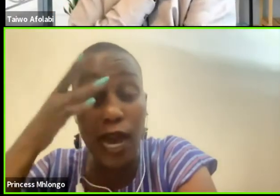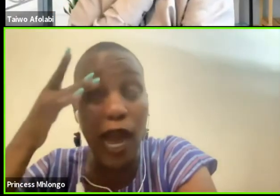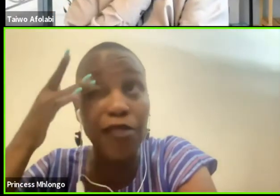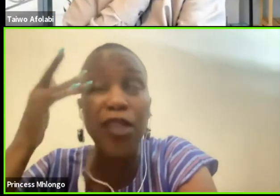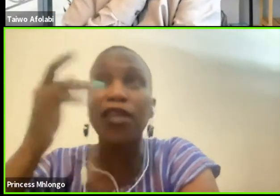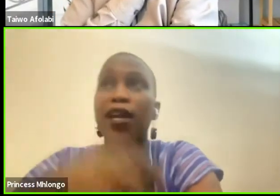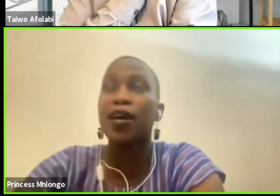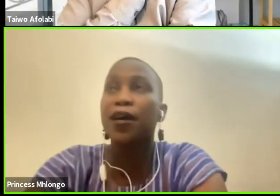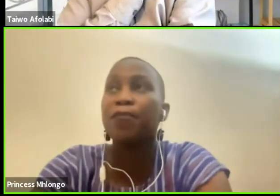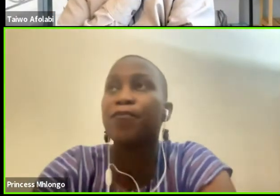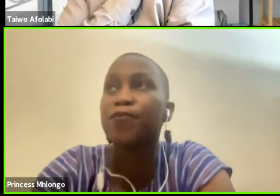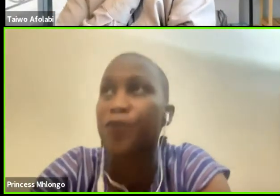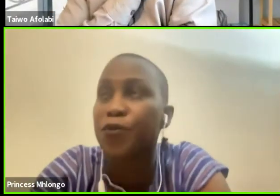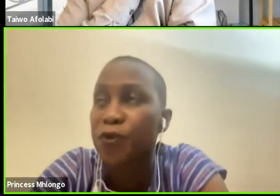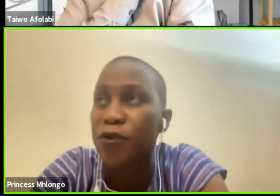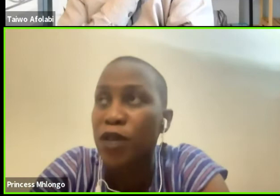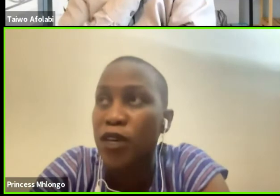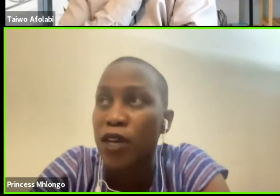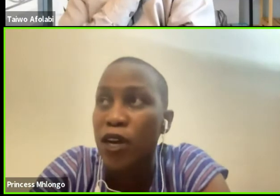I think